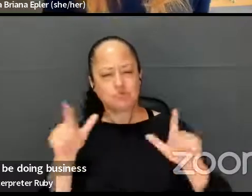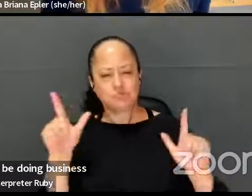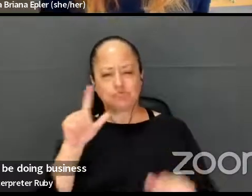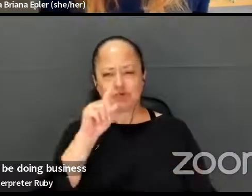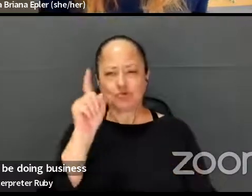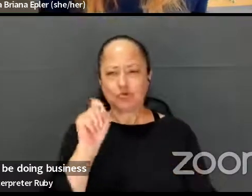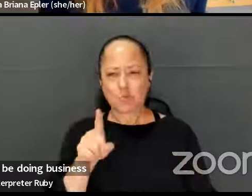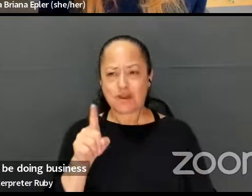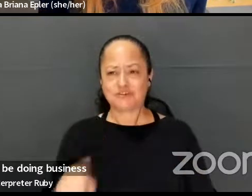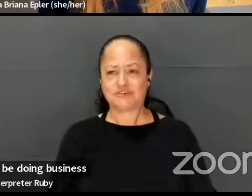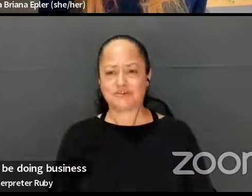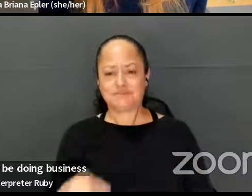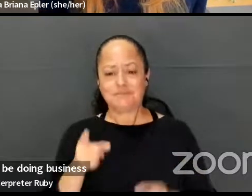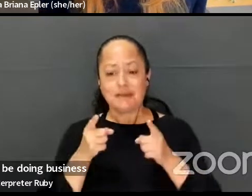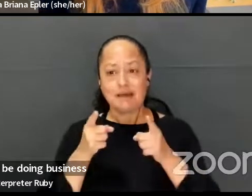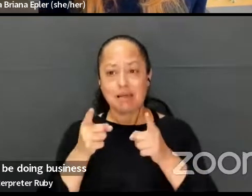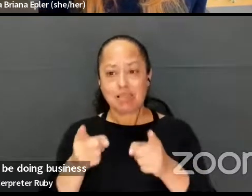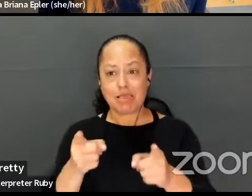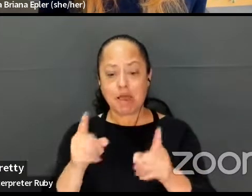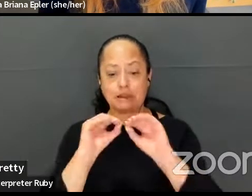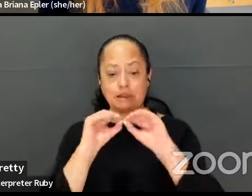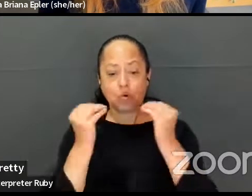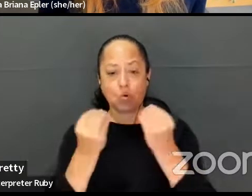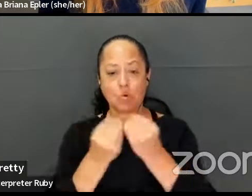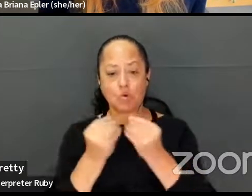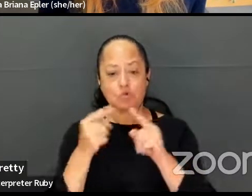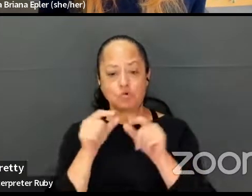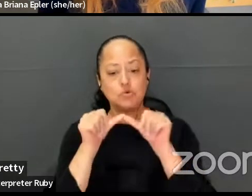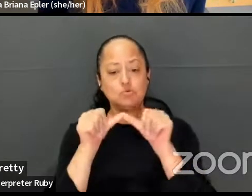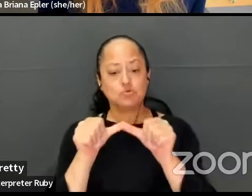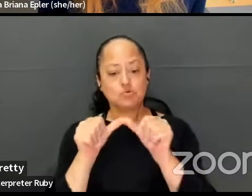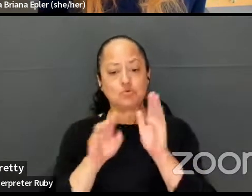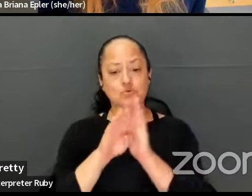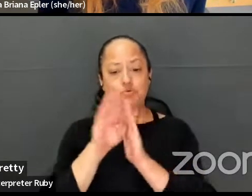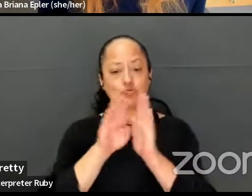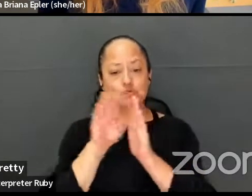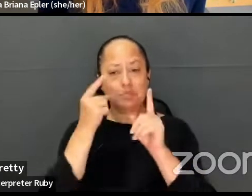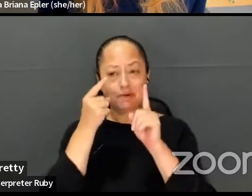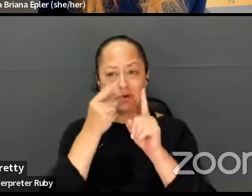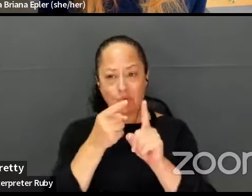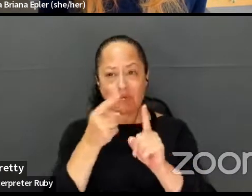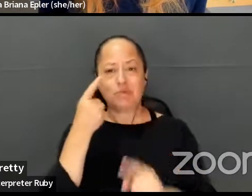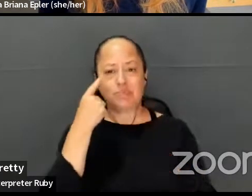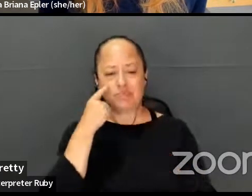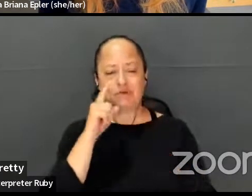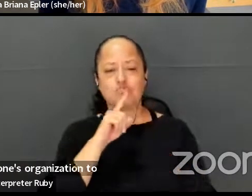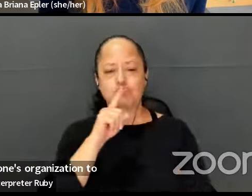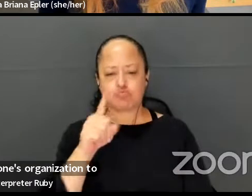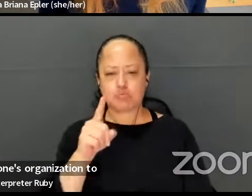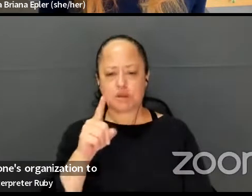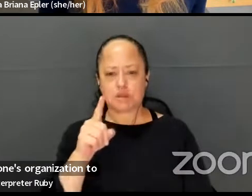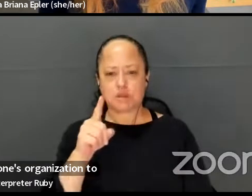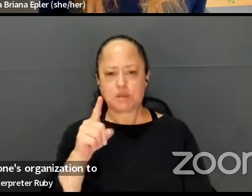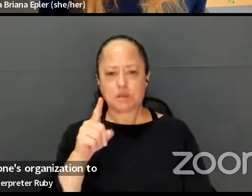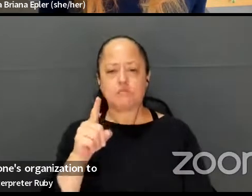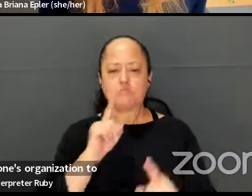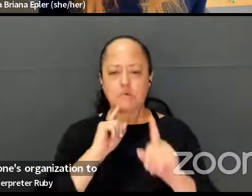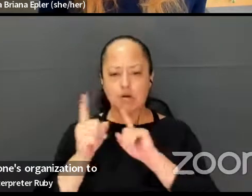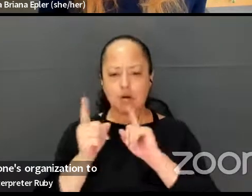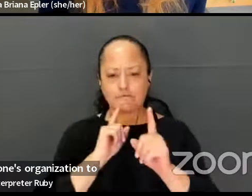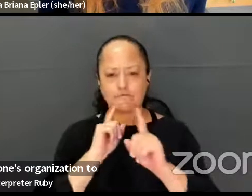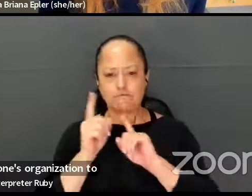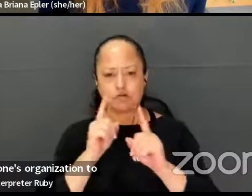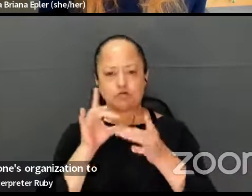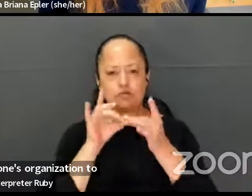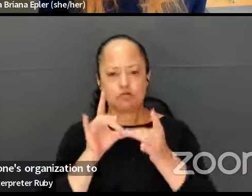So aligning one's organization to the Sustainable Development Goals, I think, really is a conversation